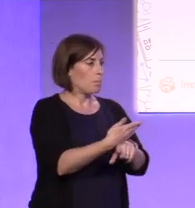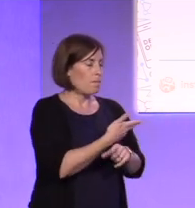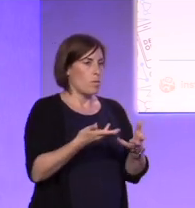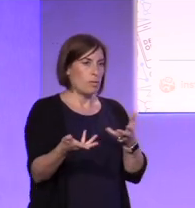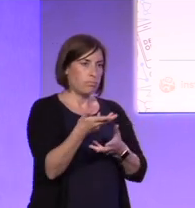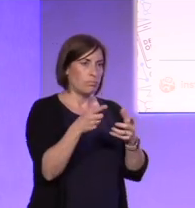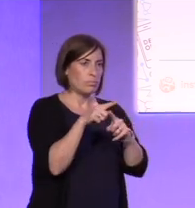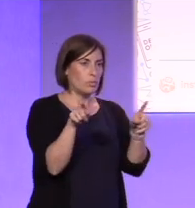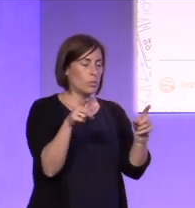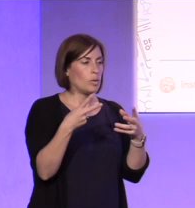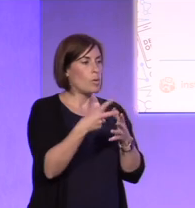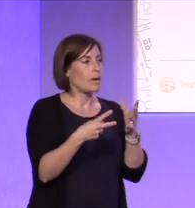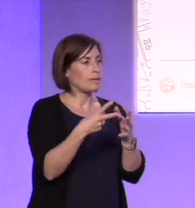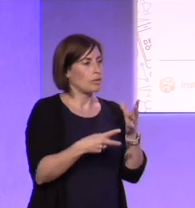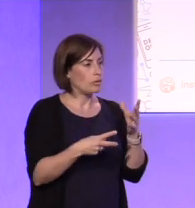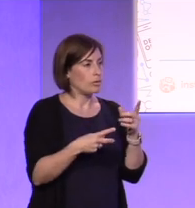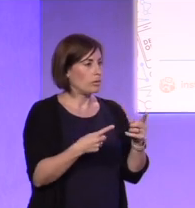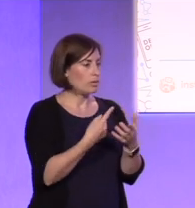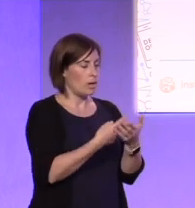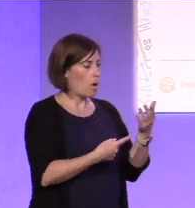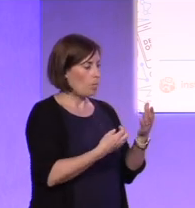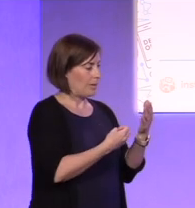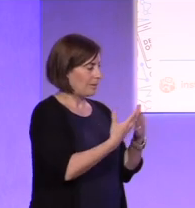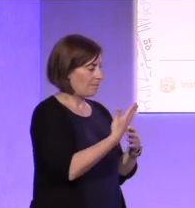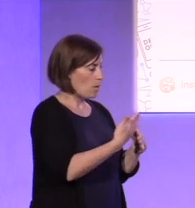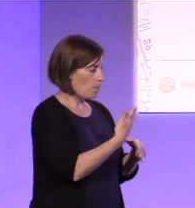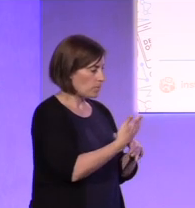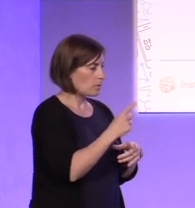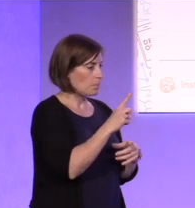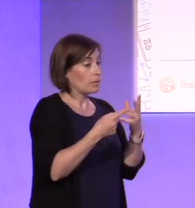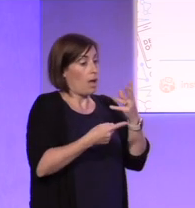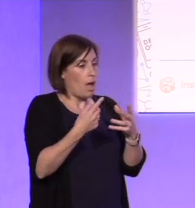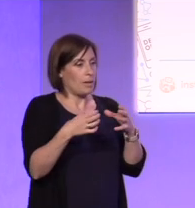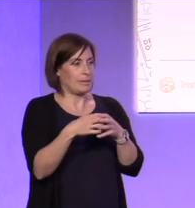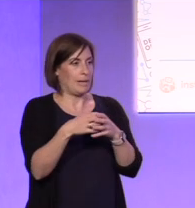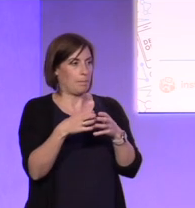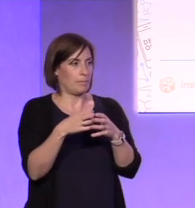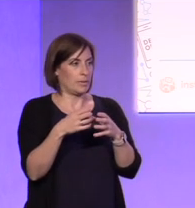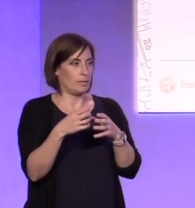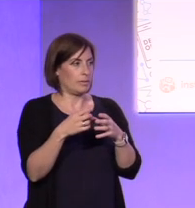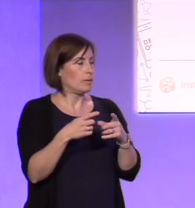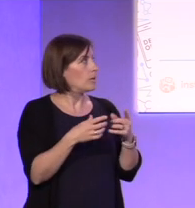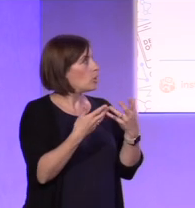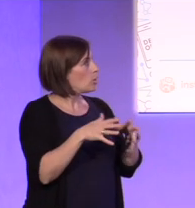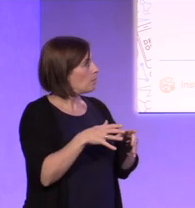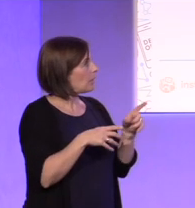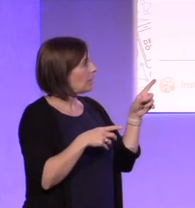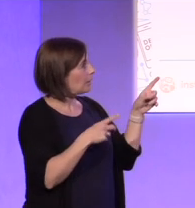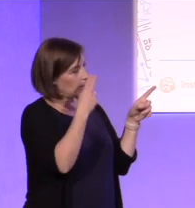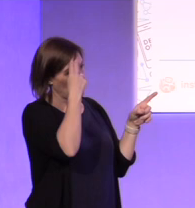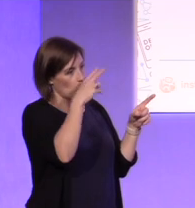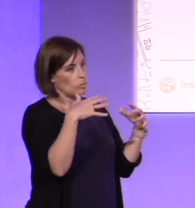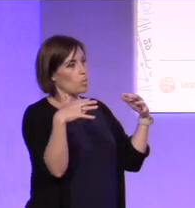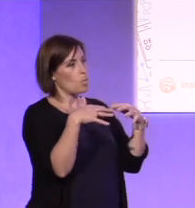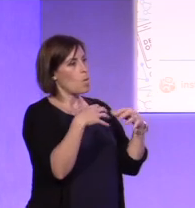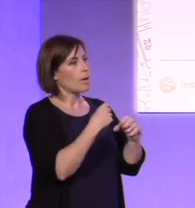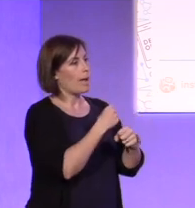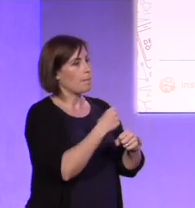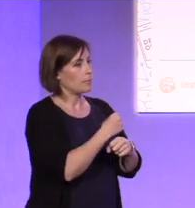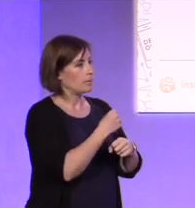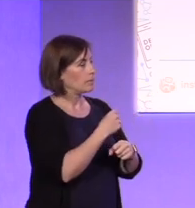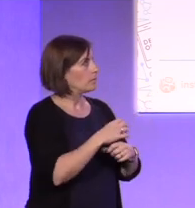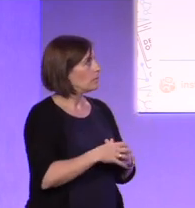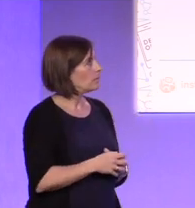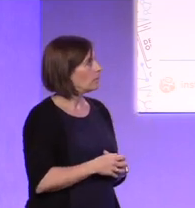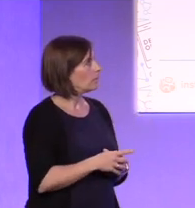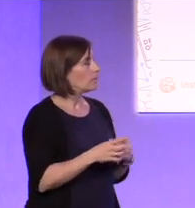our service and ops teams, but to the entire organization too. And we did this through war games. War games is a fantastic